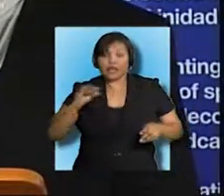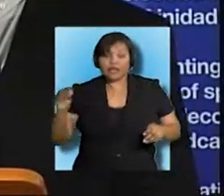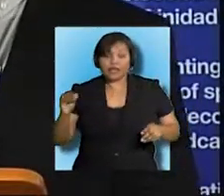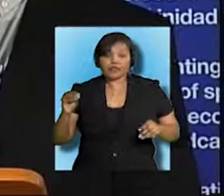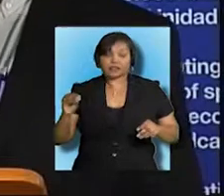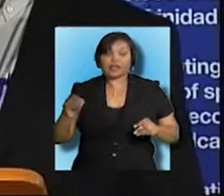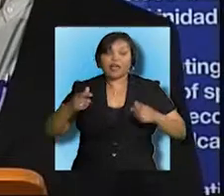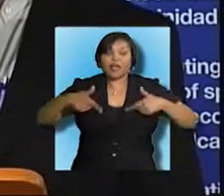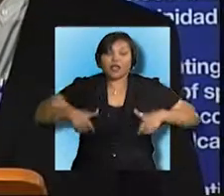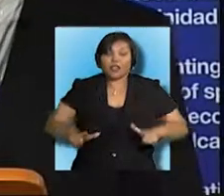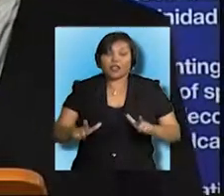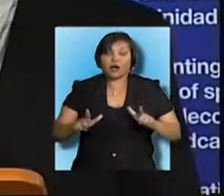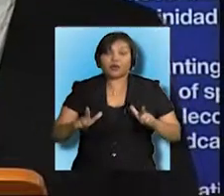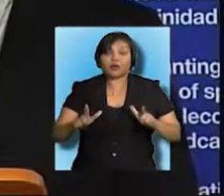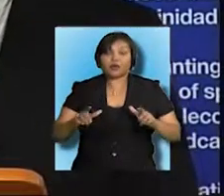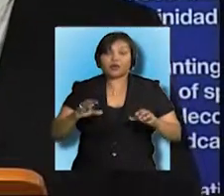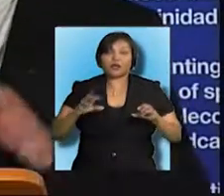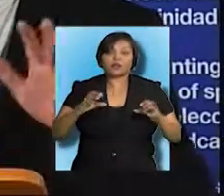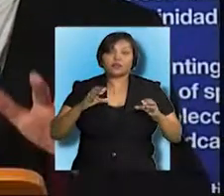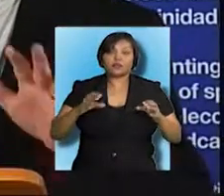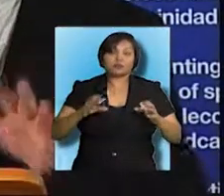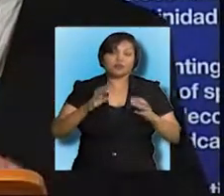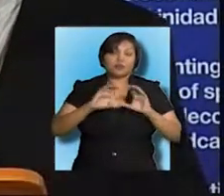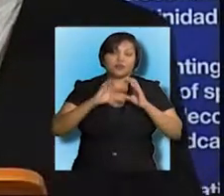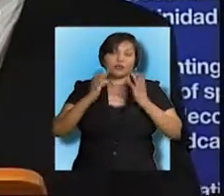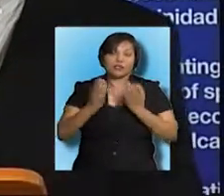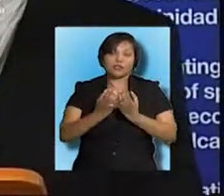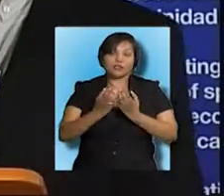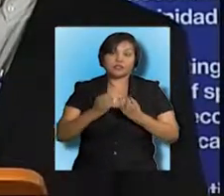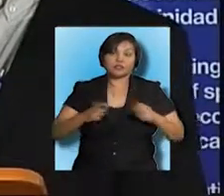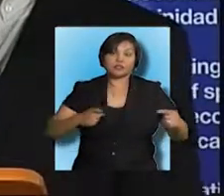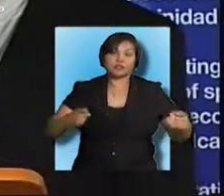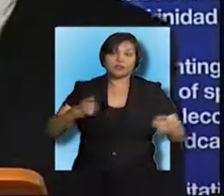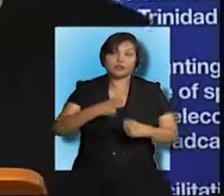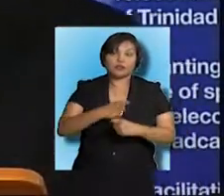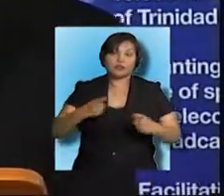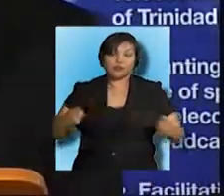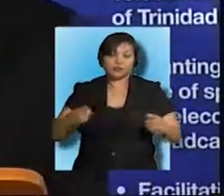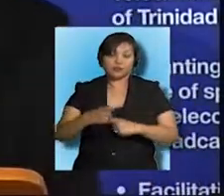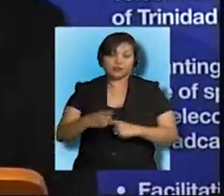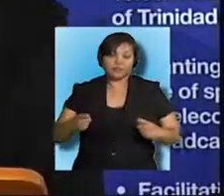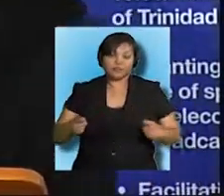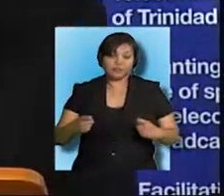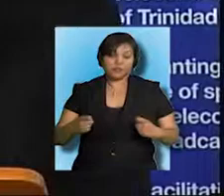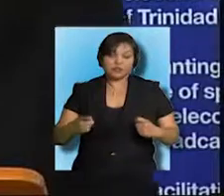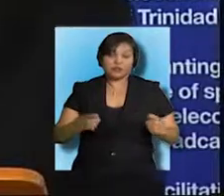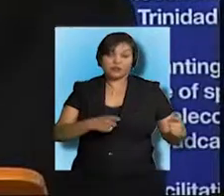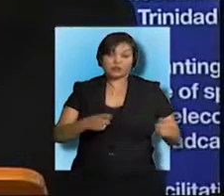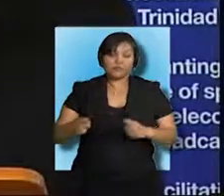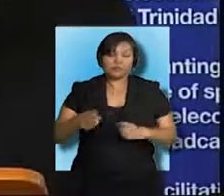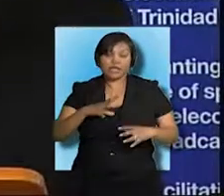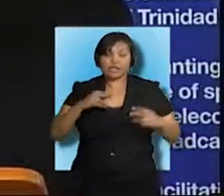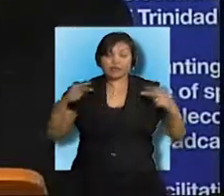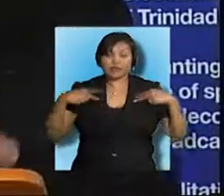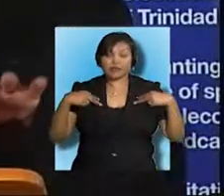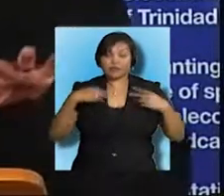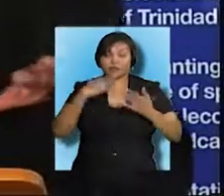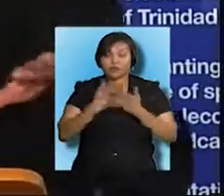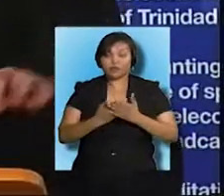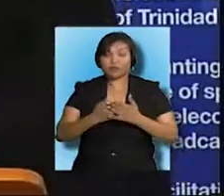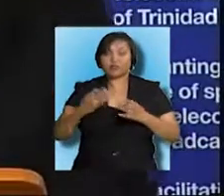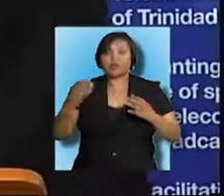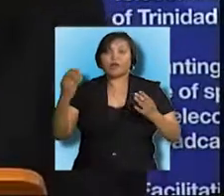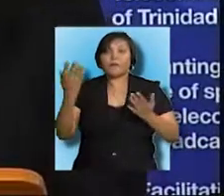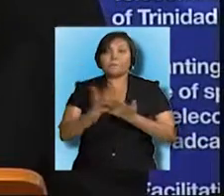expression and media viability here. But certainly you don't want to end up with an unduly concentrated media market. And so I think sort